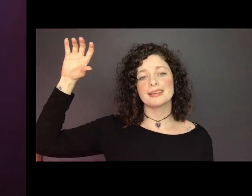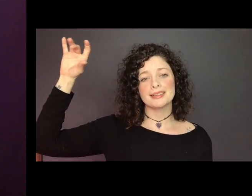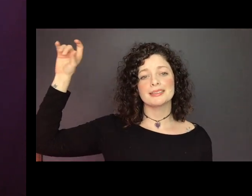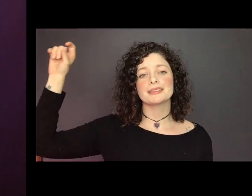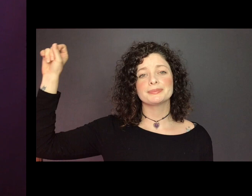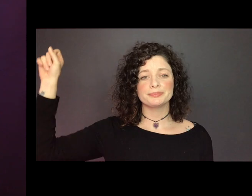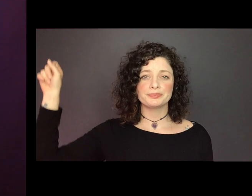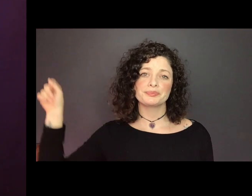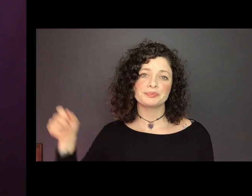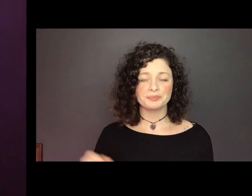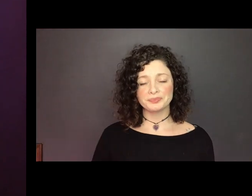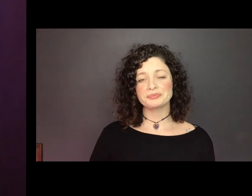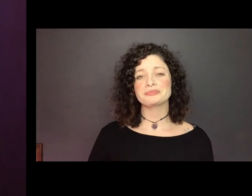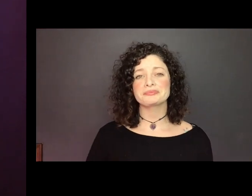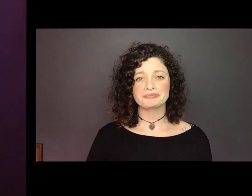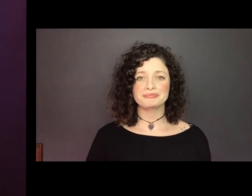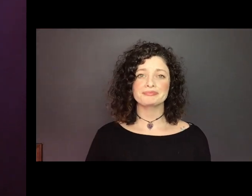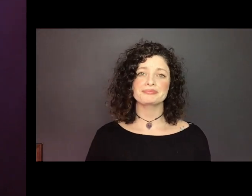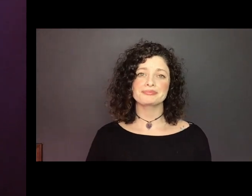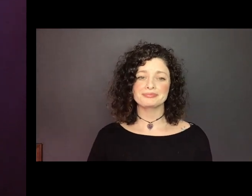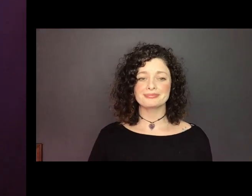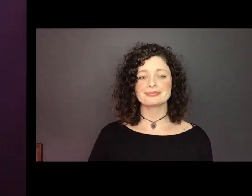flying away.